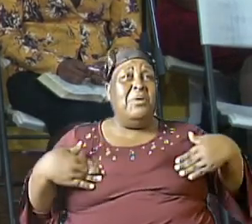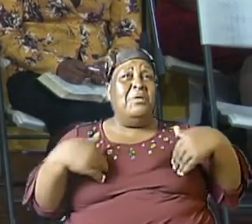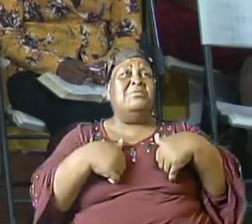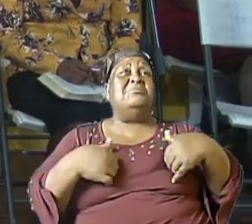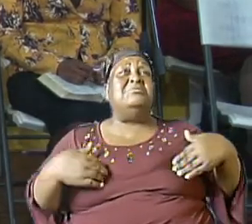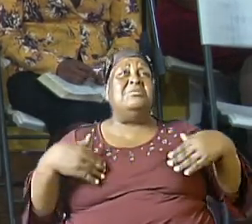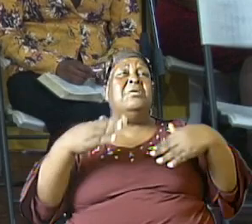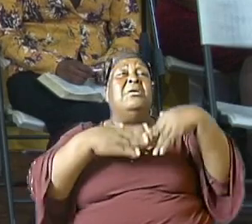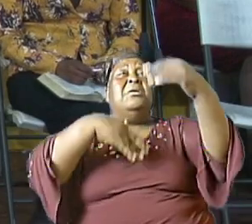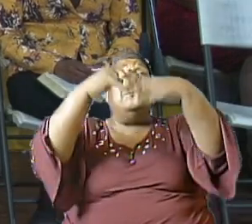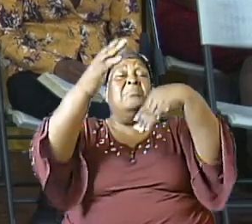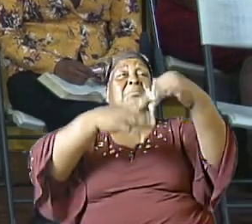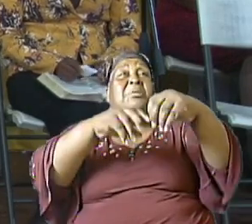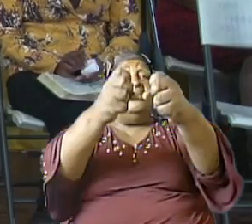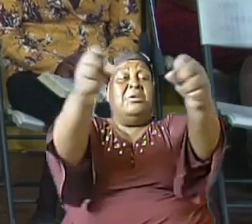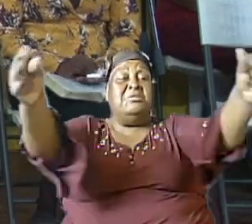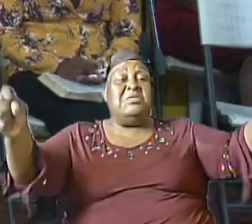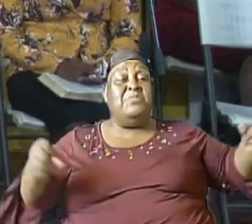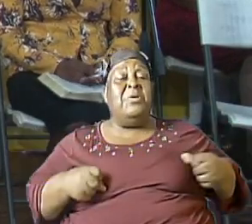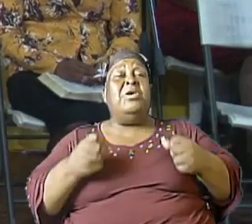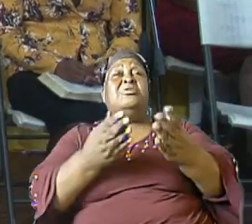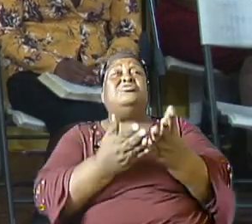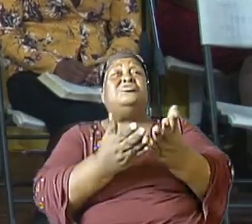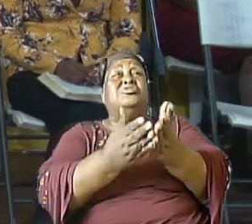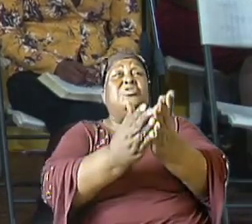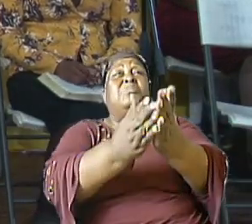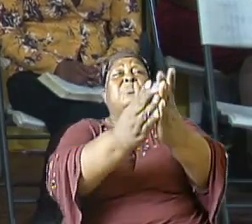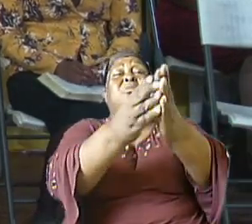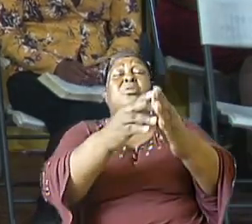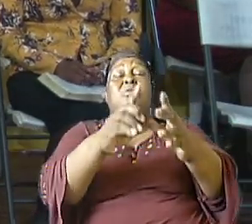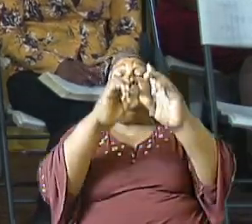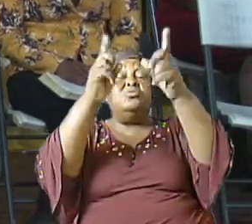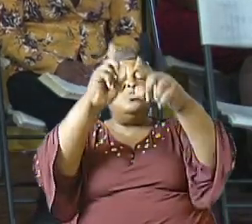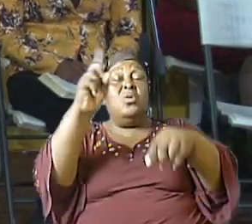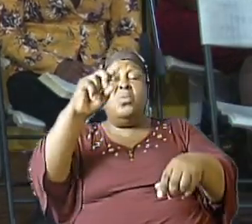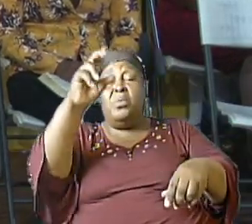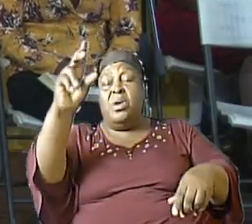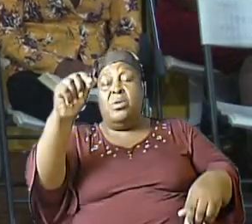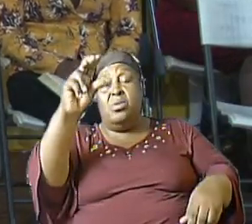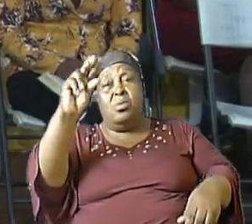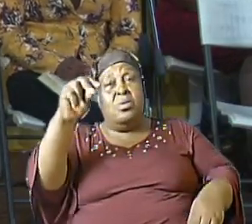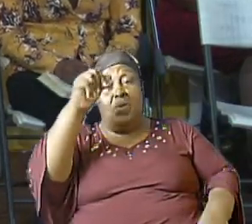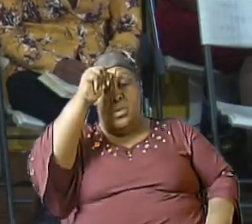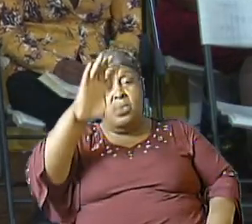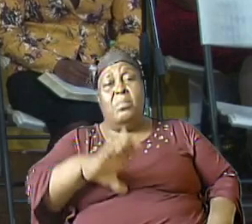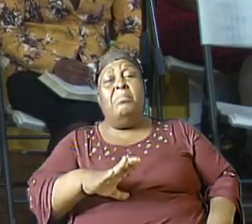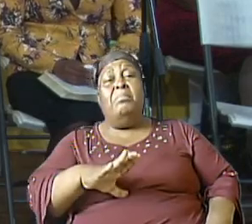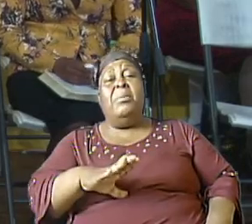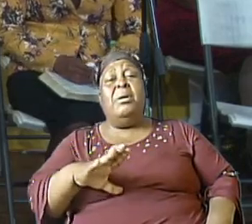building spaceships and shuttles to go where no man has gone before.